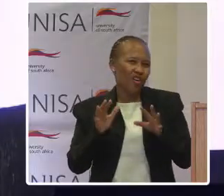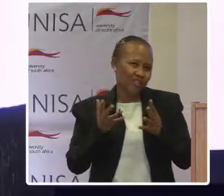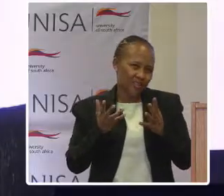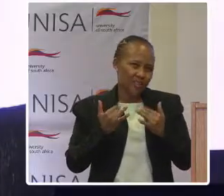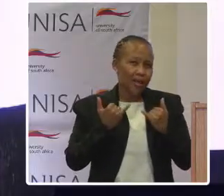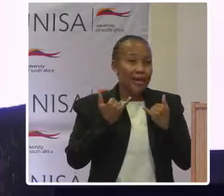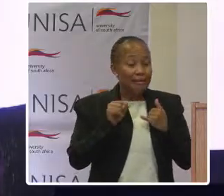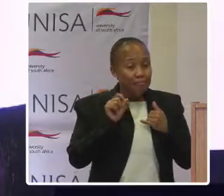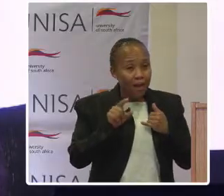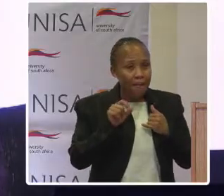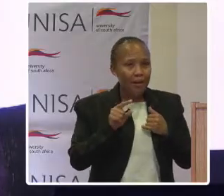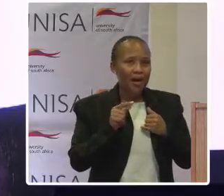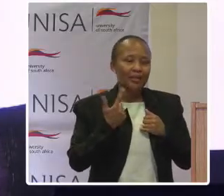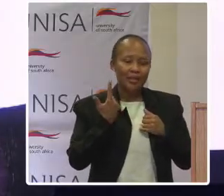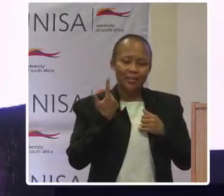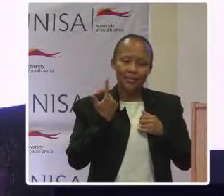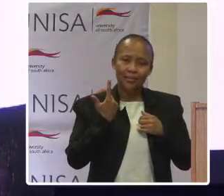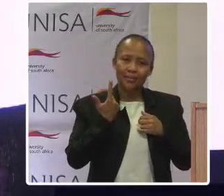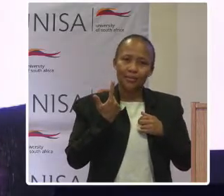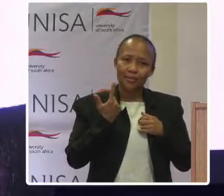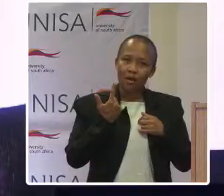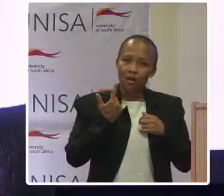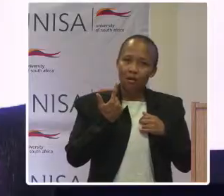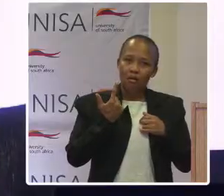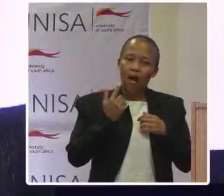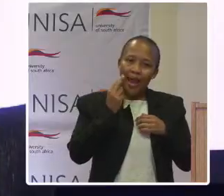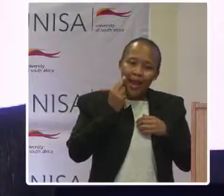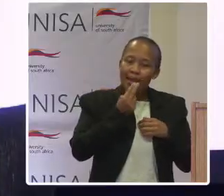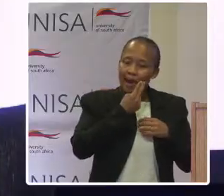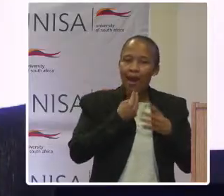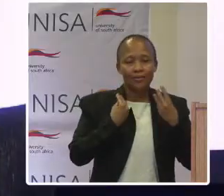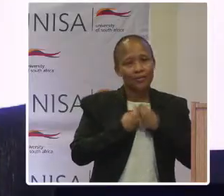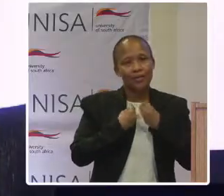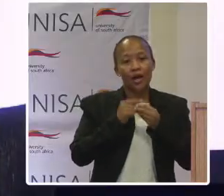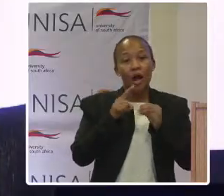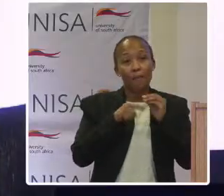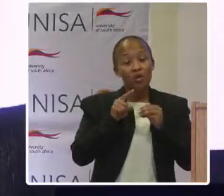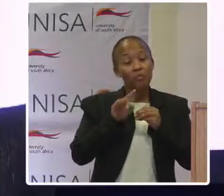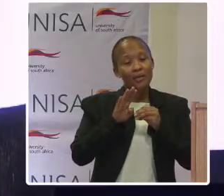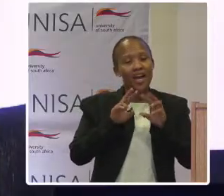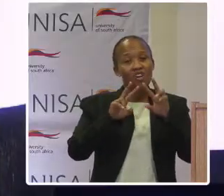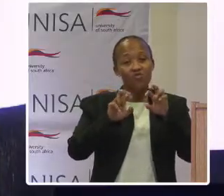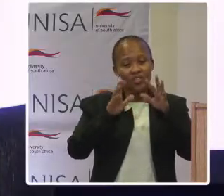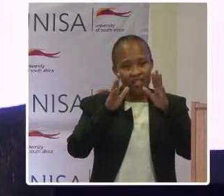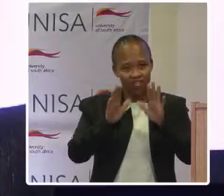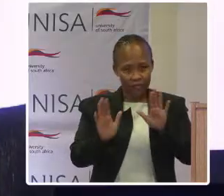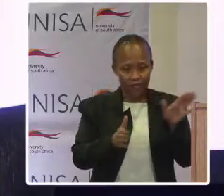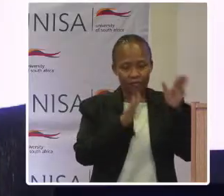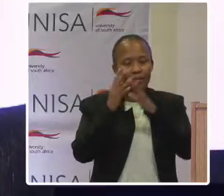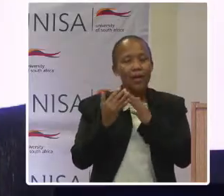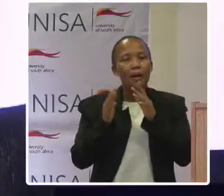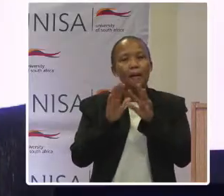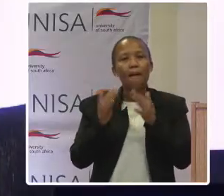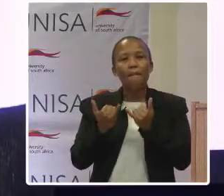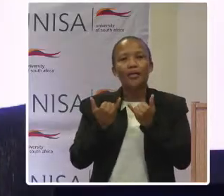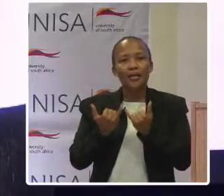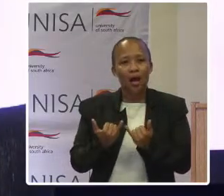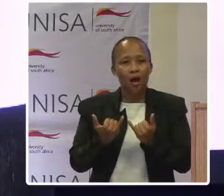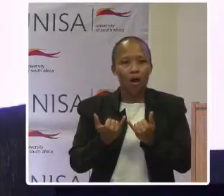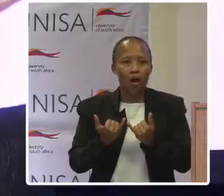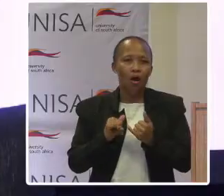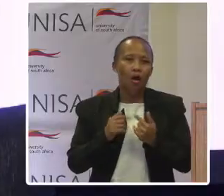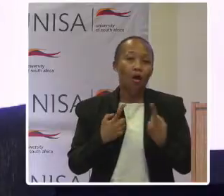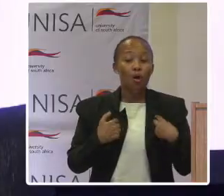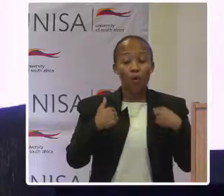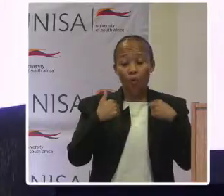the beauty of being a researcher. But now I'm in a space where we are building the